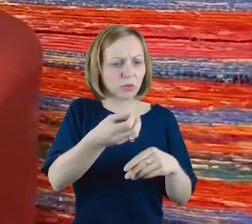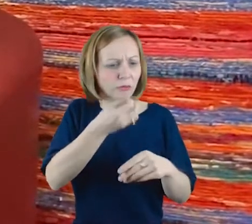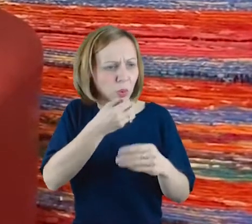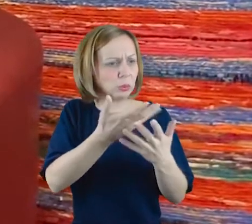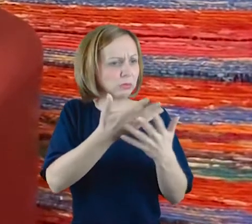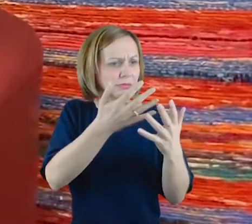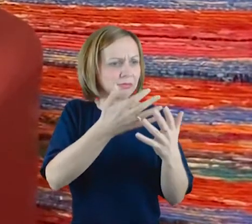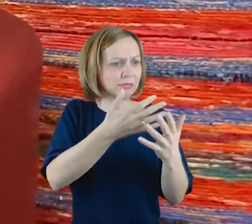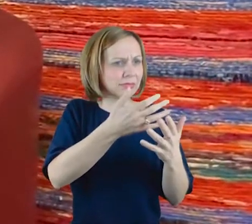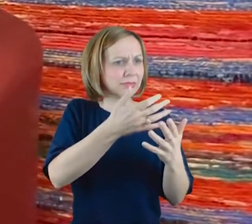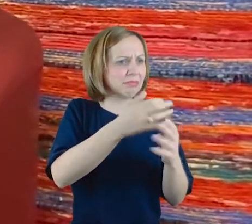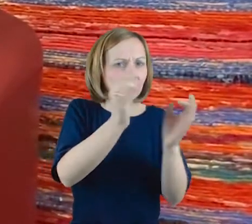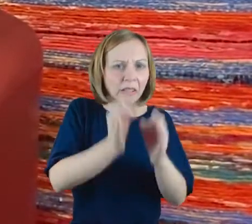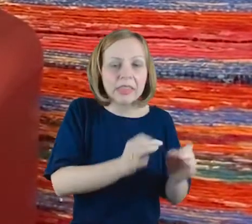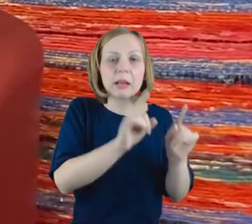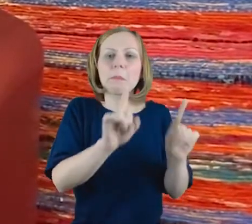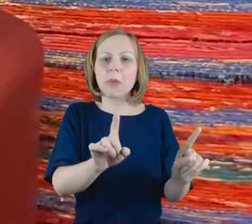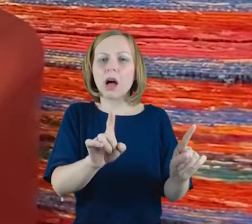table. But